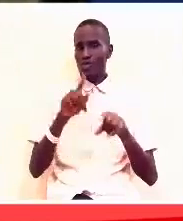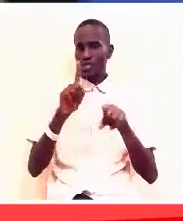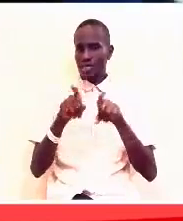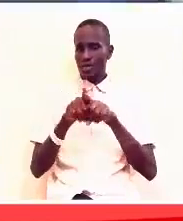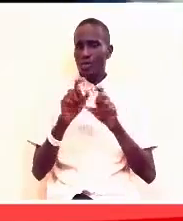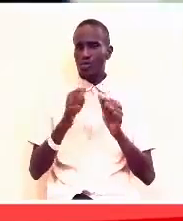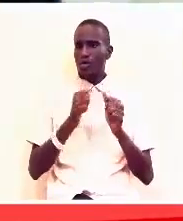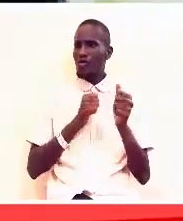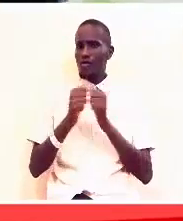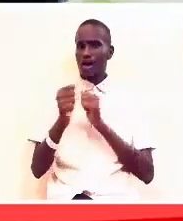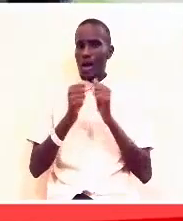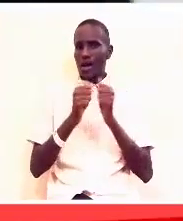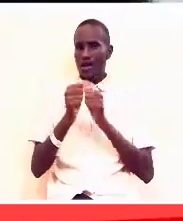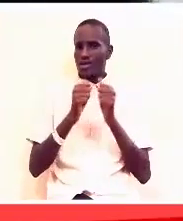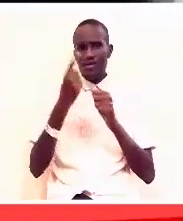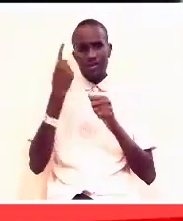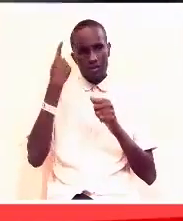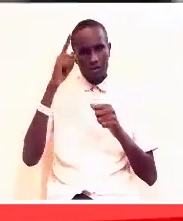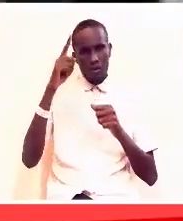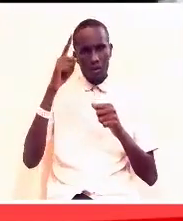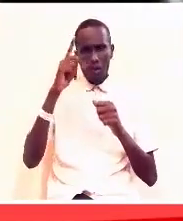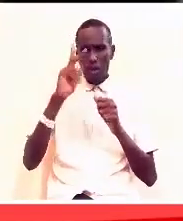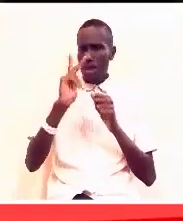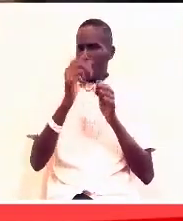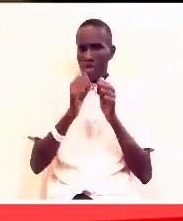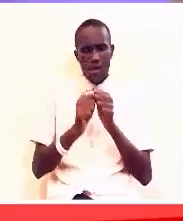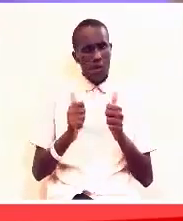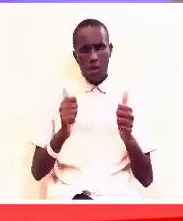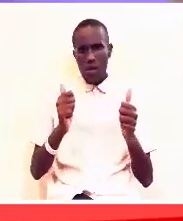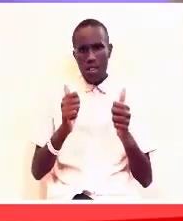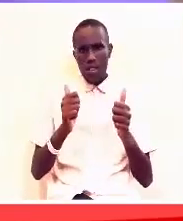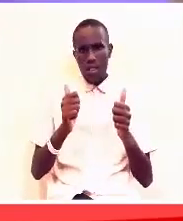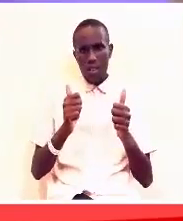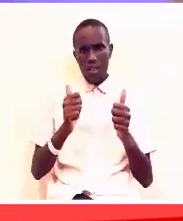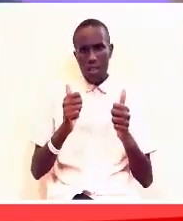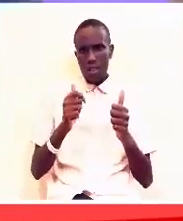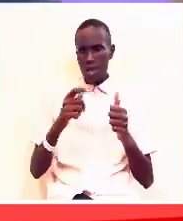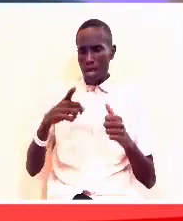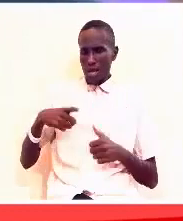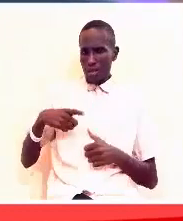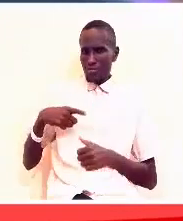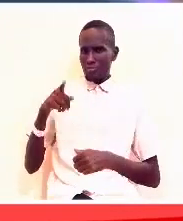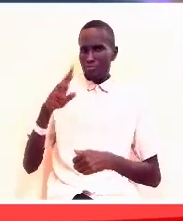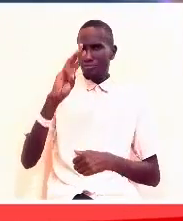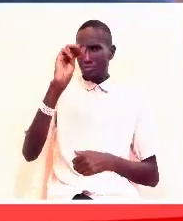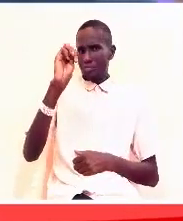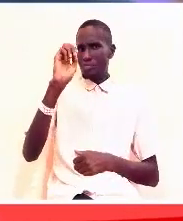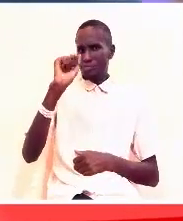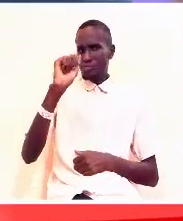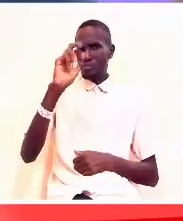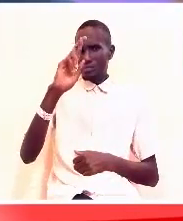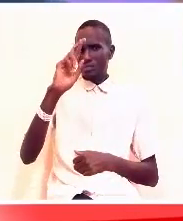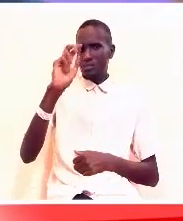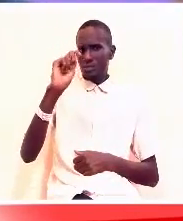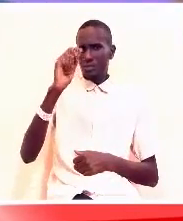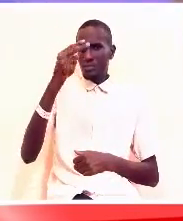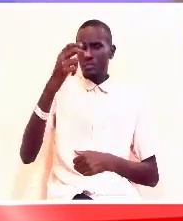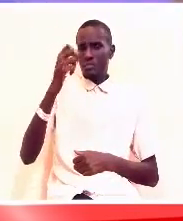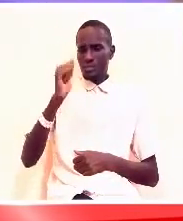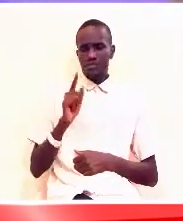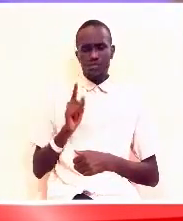wa fatalaga atongoria matani na guwe ya kuri firikari. So Martha Karua here has paid a heavy